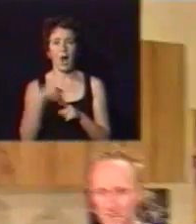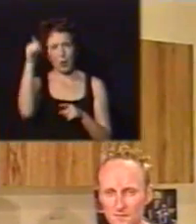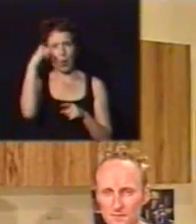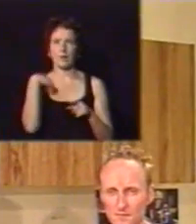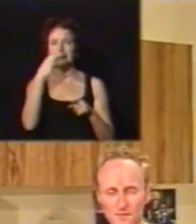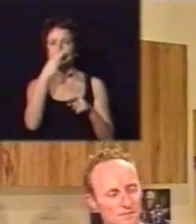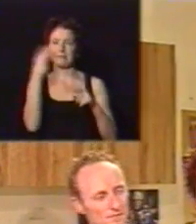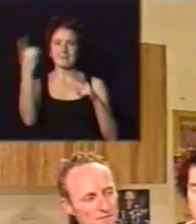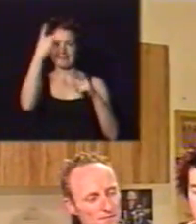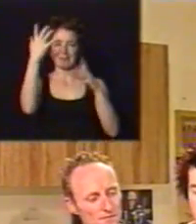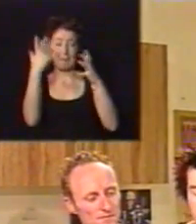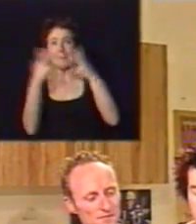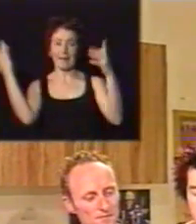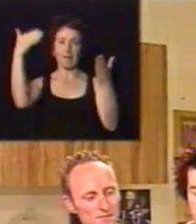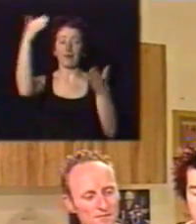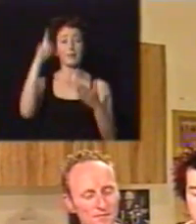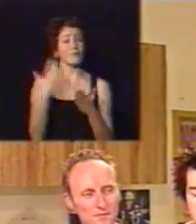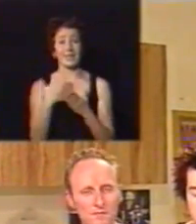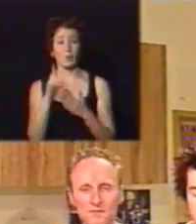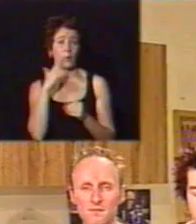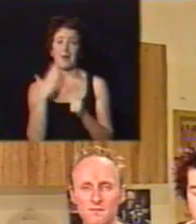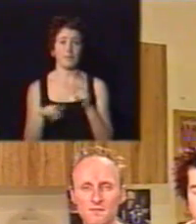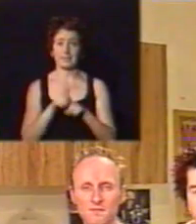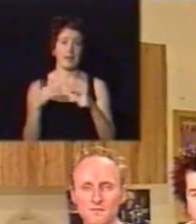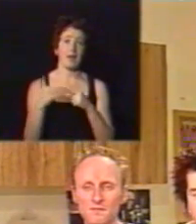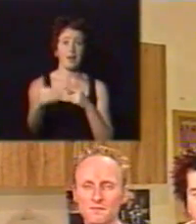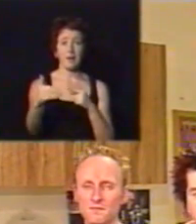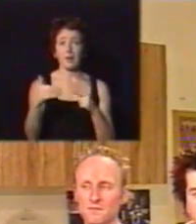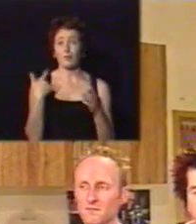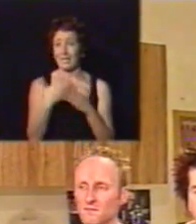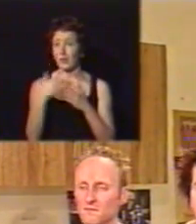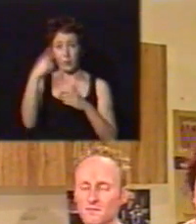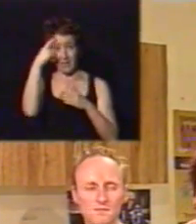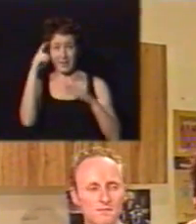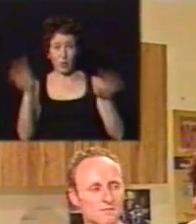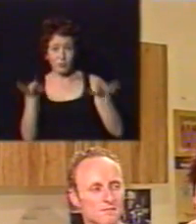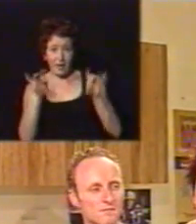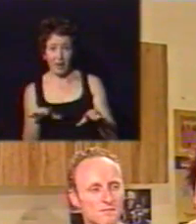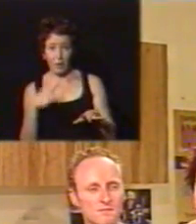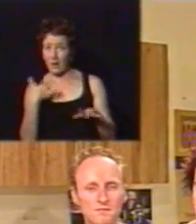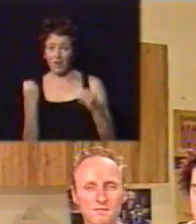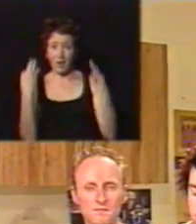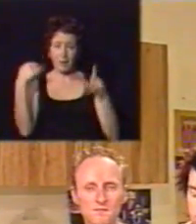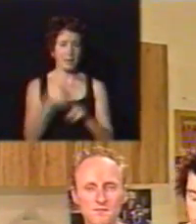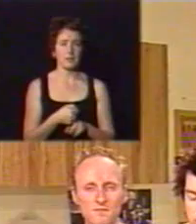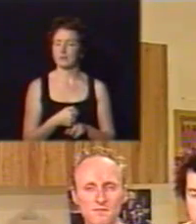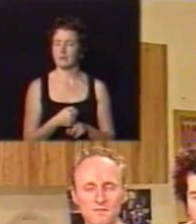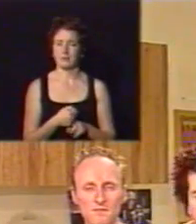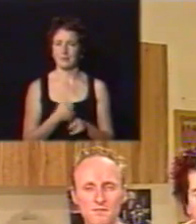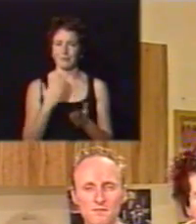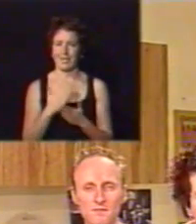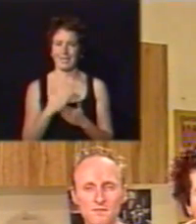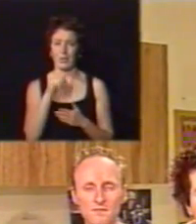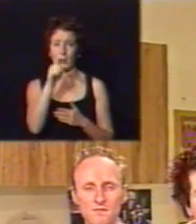again. And anyone that thinks that we here in Australia aren't affected by this is just living with their